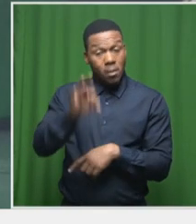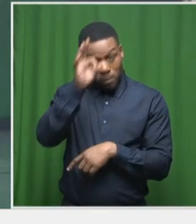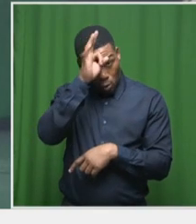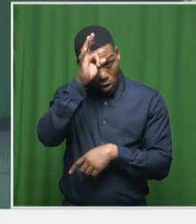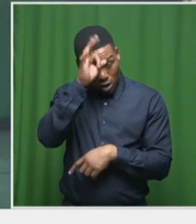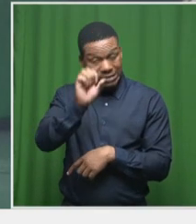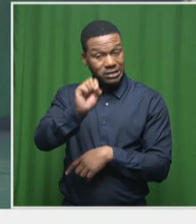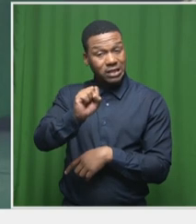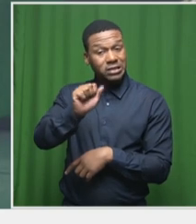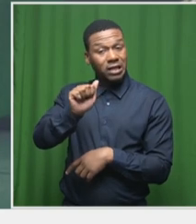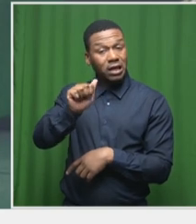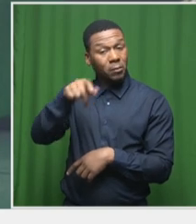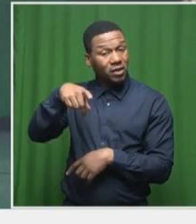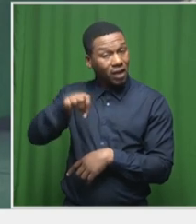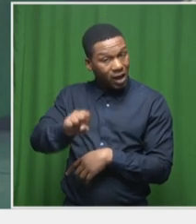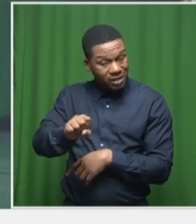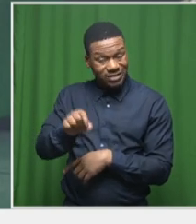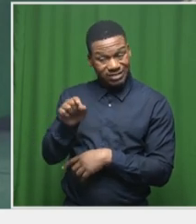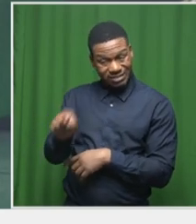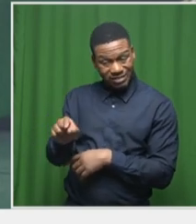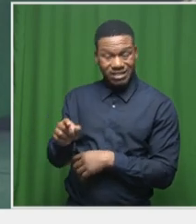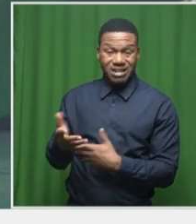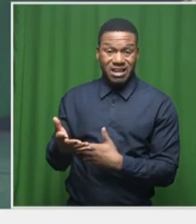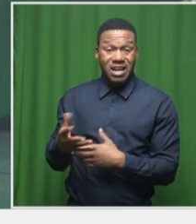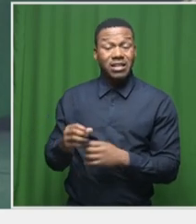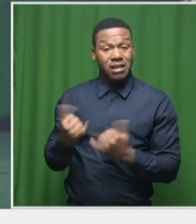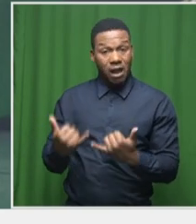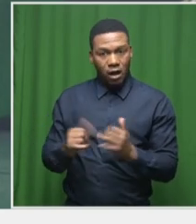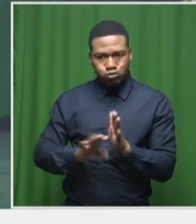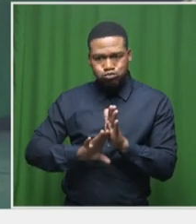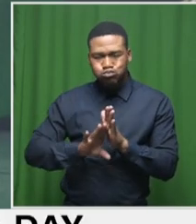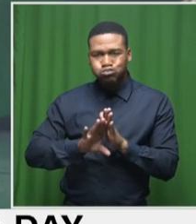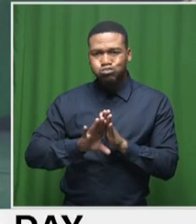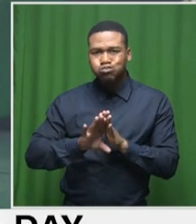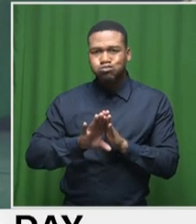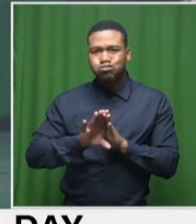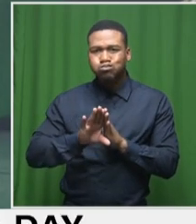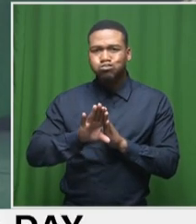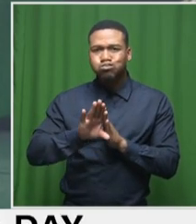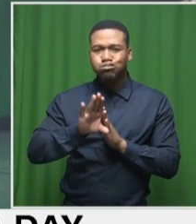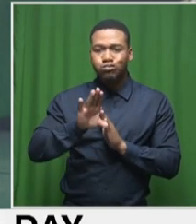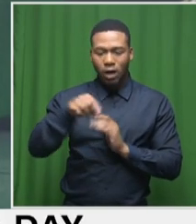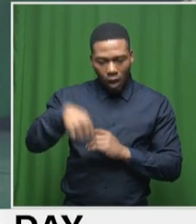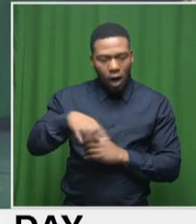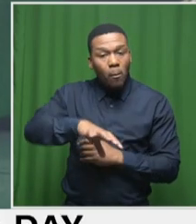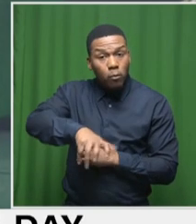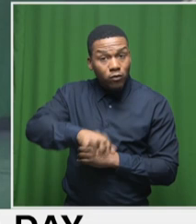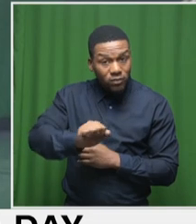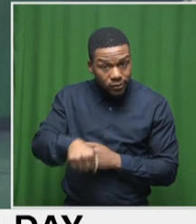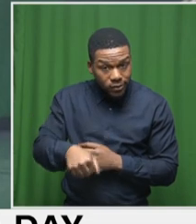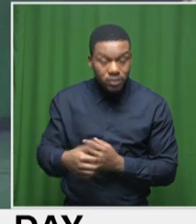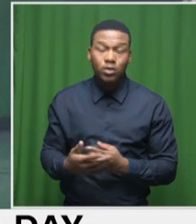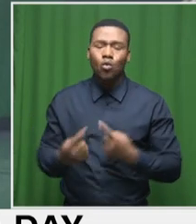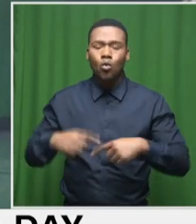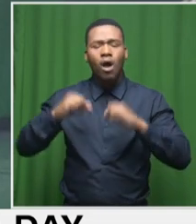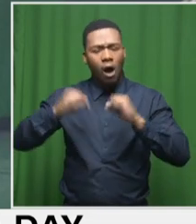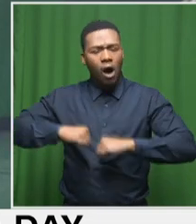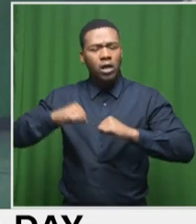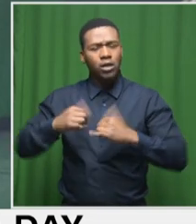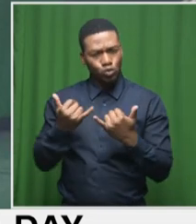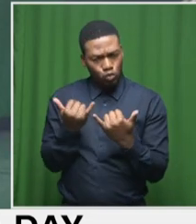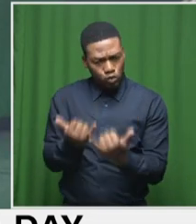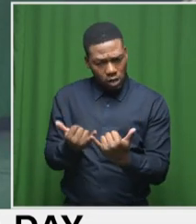giving us a trouble. Crime is escalating in the province. So we agreed to say that today in this summit, all